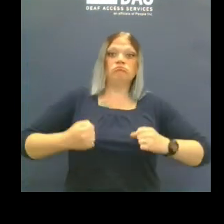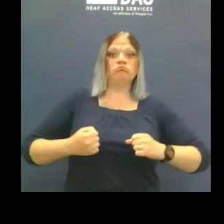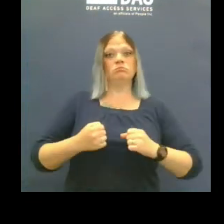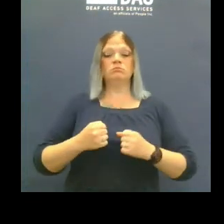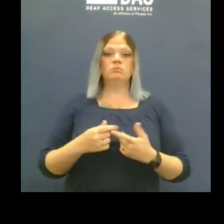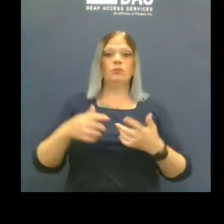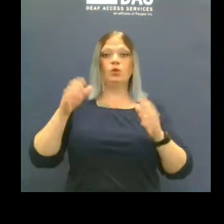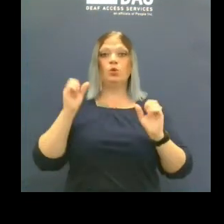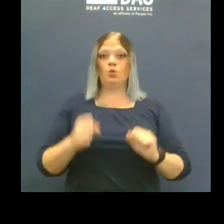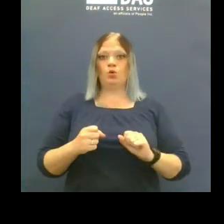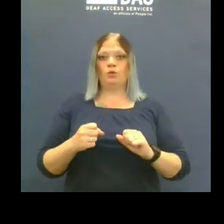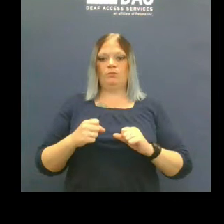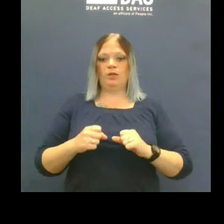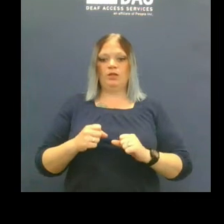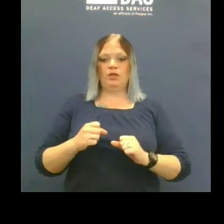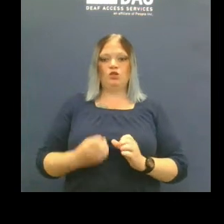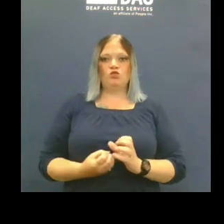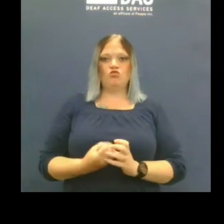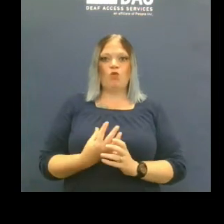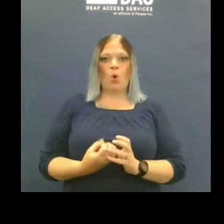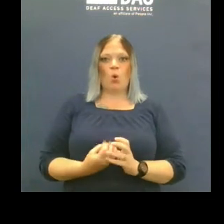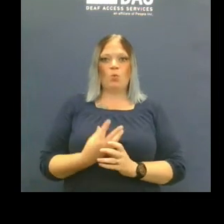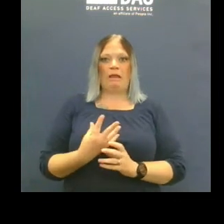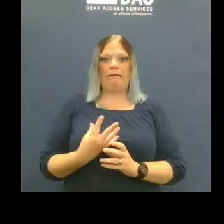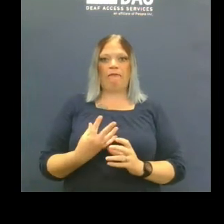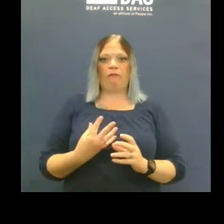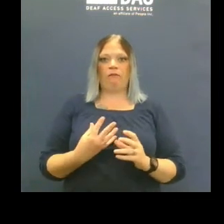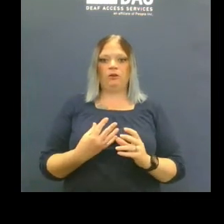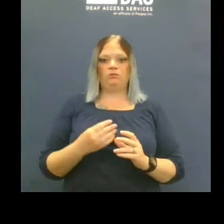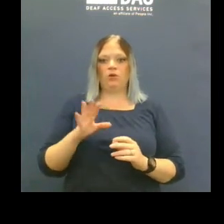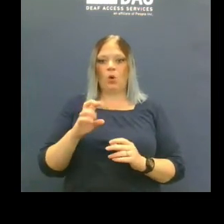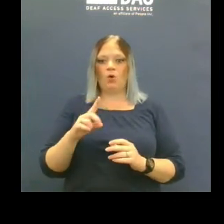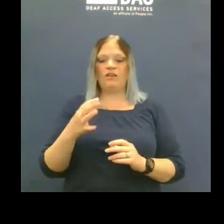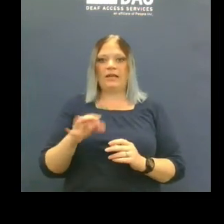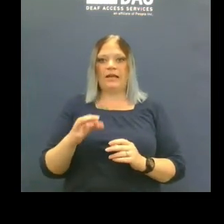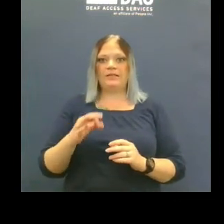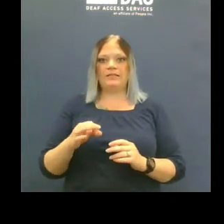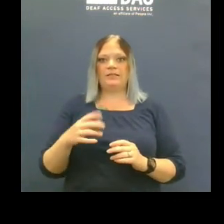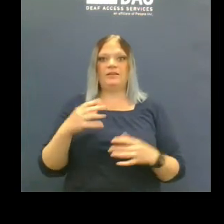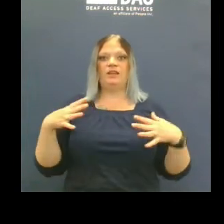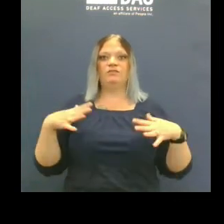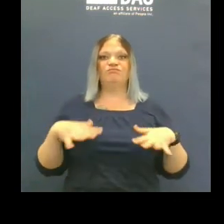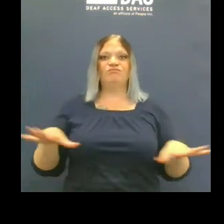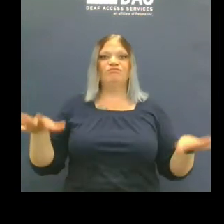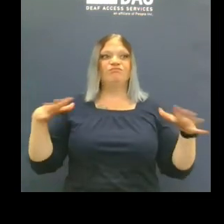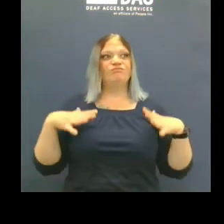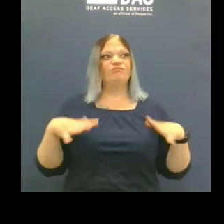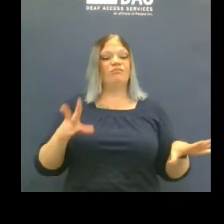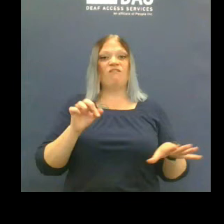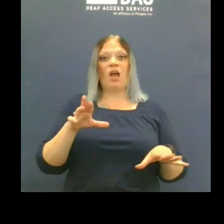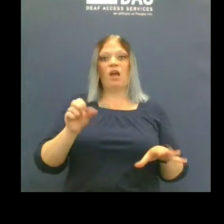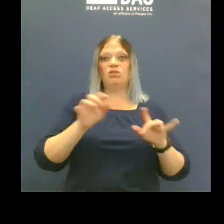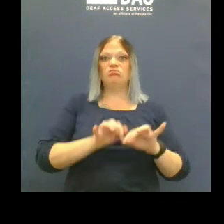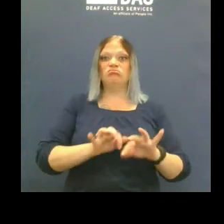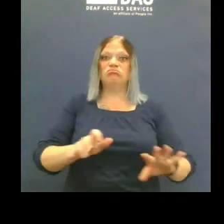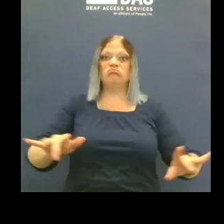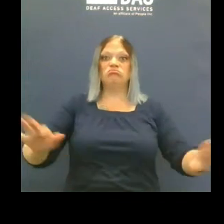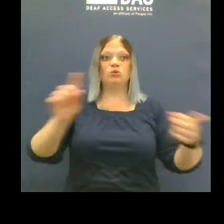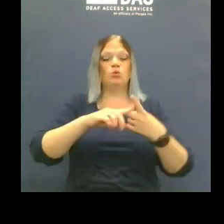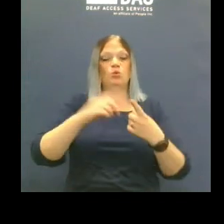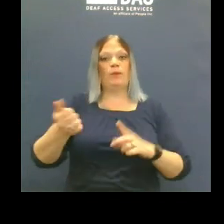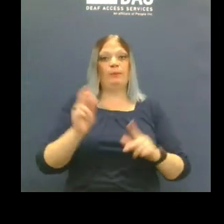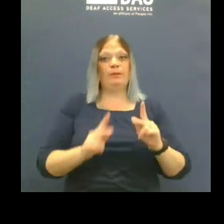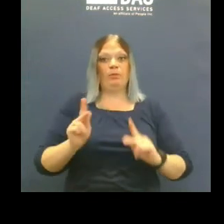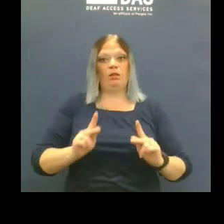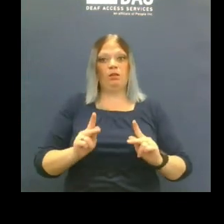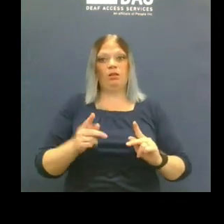could be incubating and with COVID-19 and even be shedding virus of COVID-19 and transmitting other people.